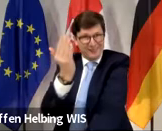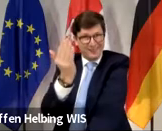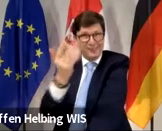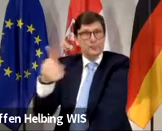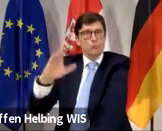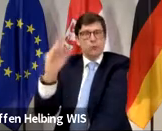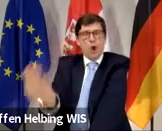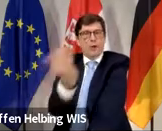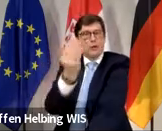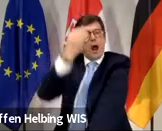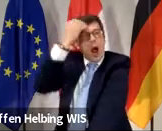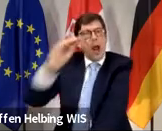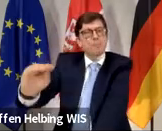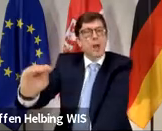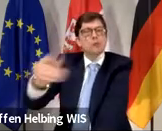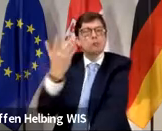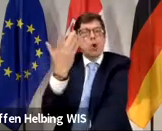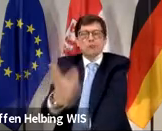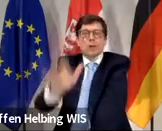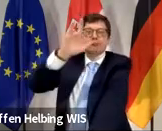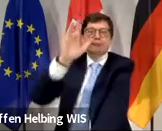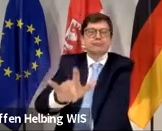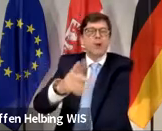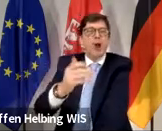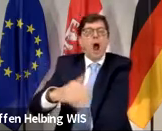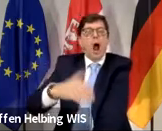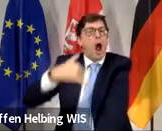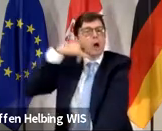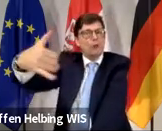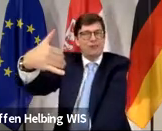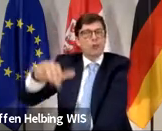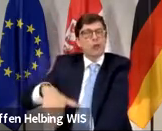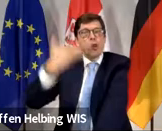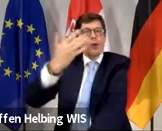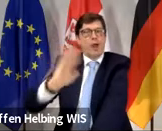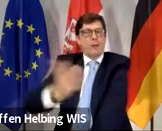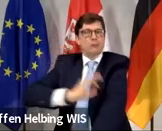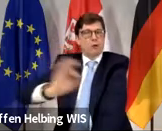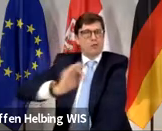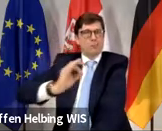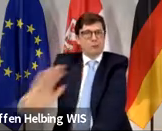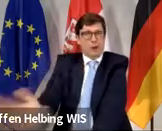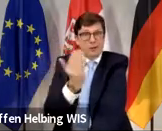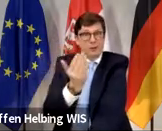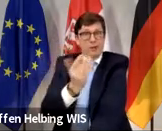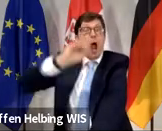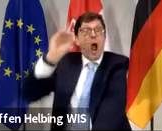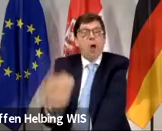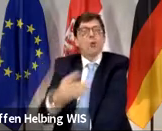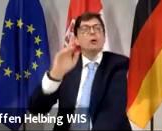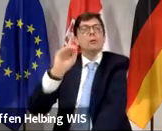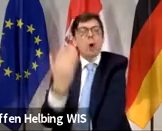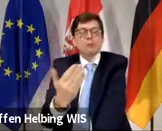So we have this new app. So you just register yourself and then you can use a service.